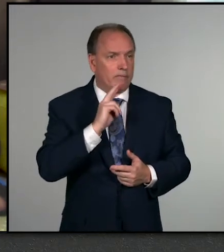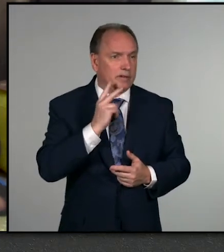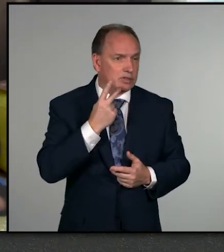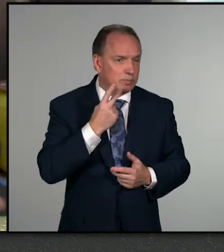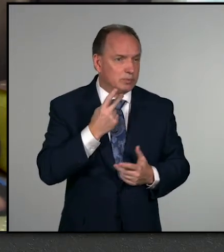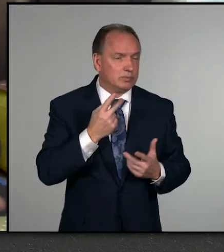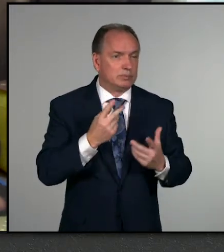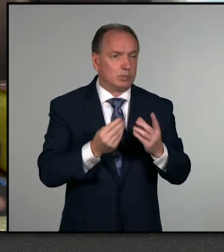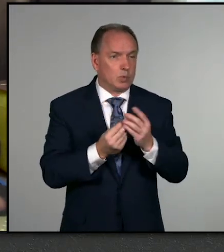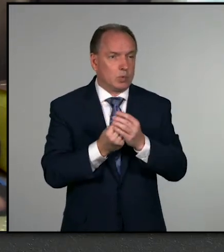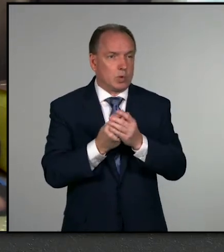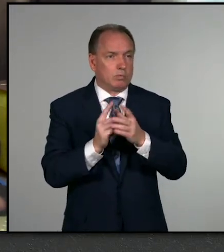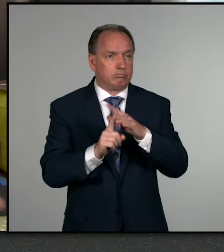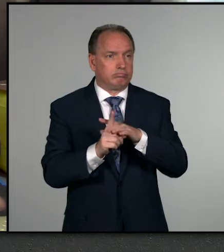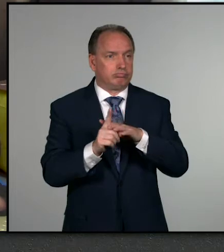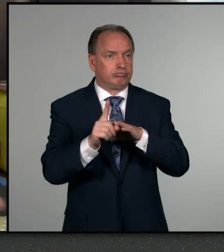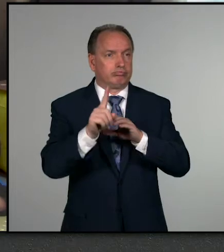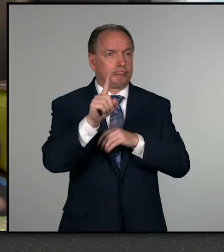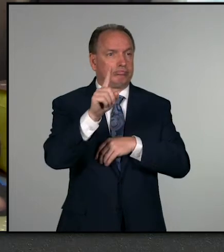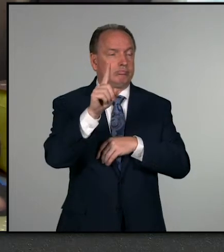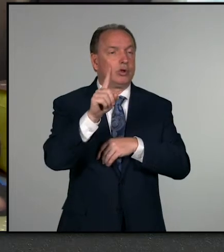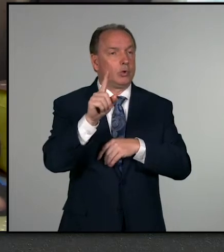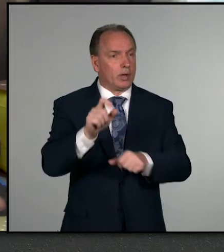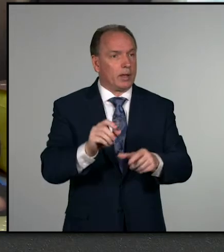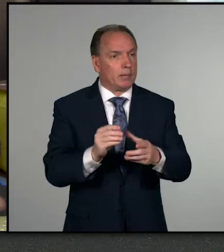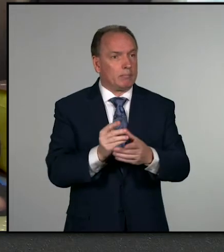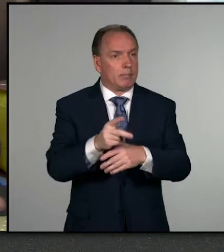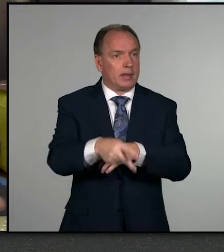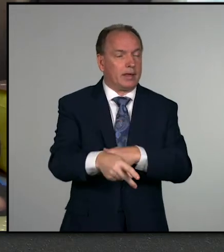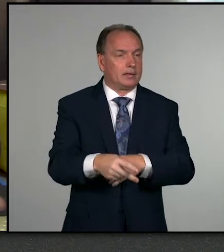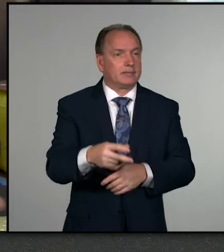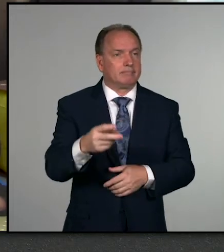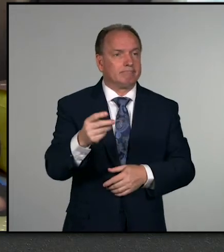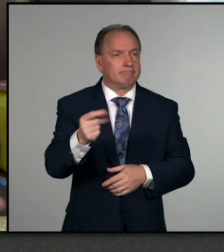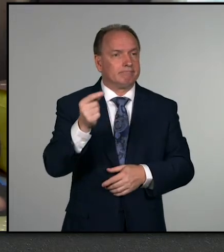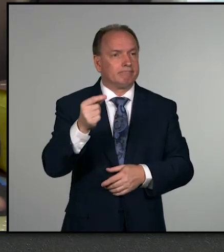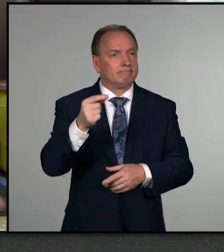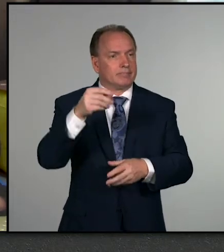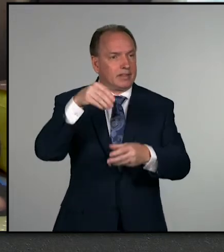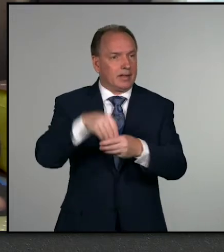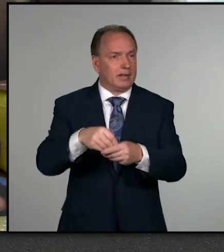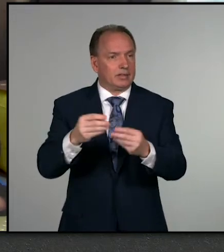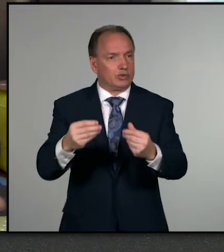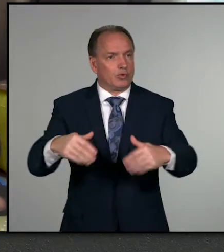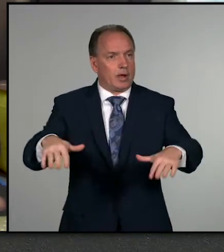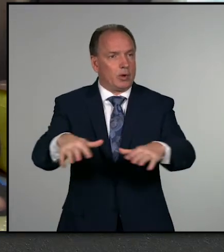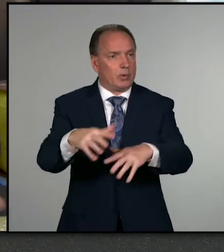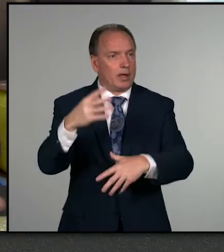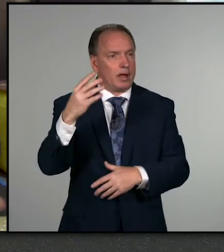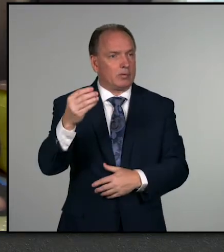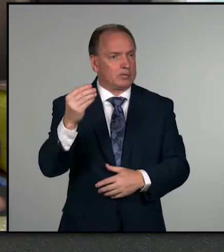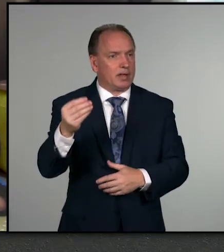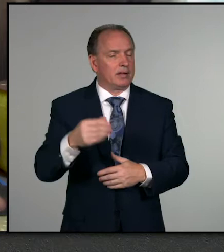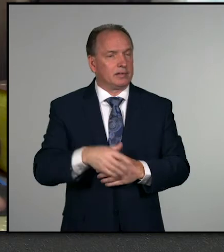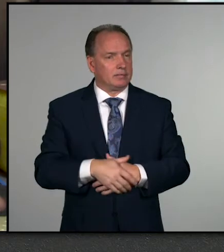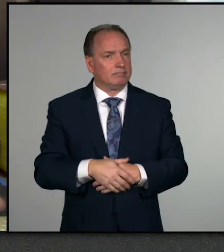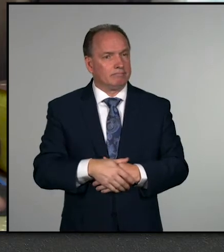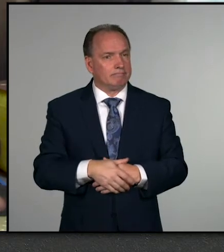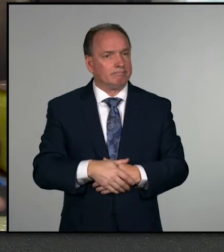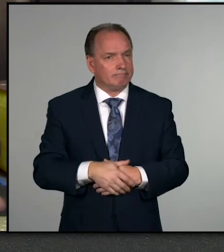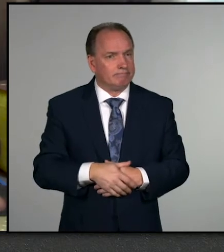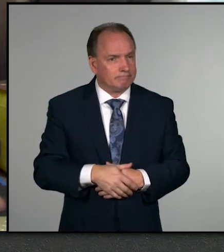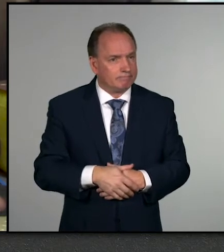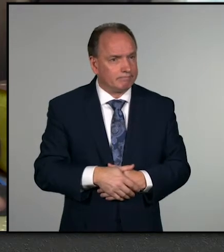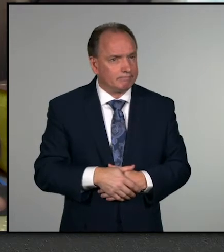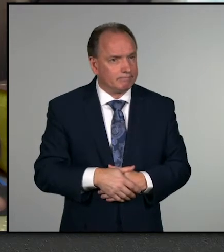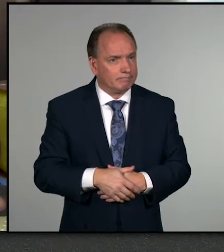has sprouted high enough, you can plant the eggshell right in the ground outside and it'll